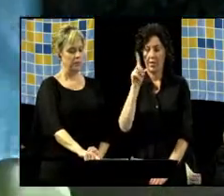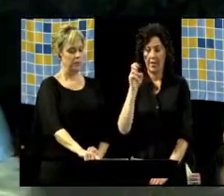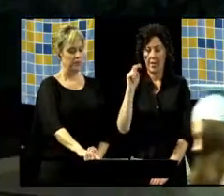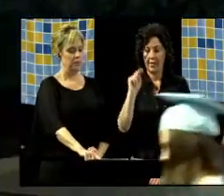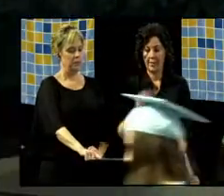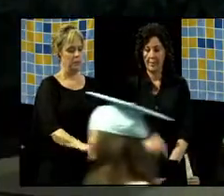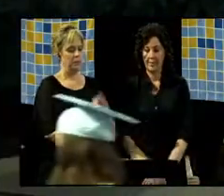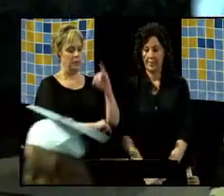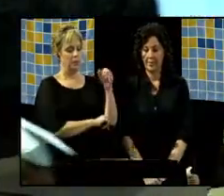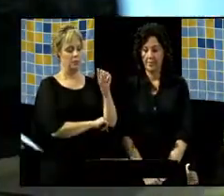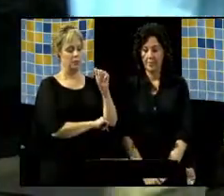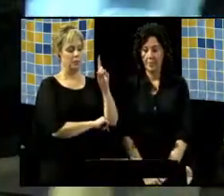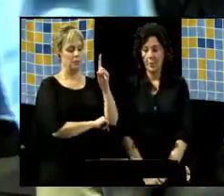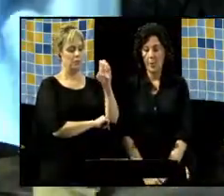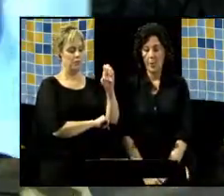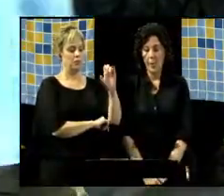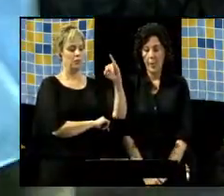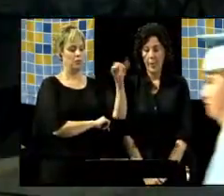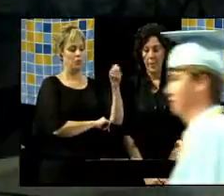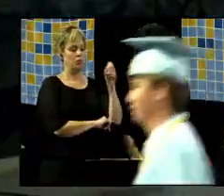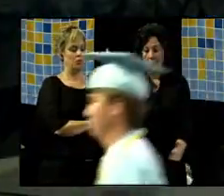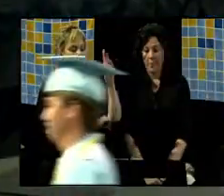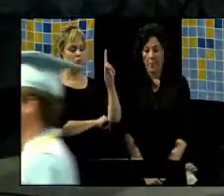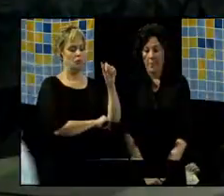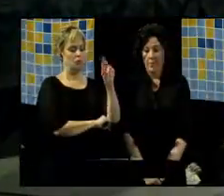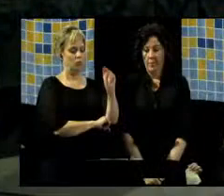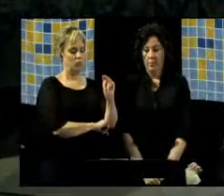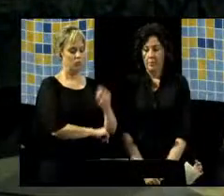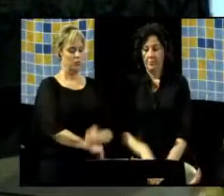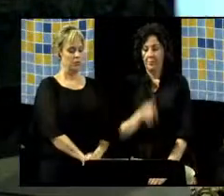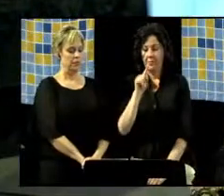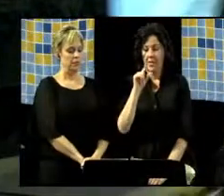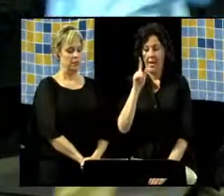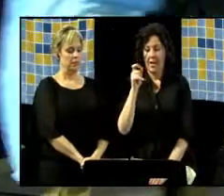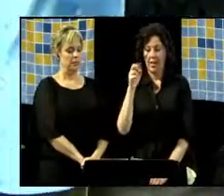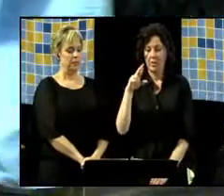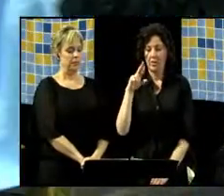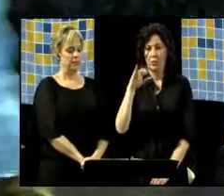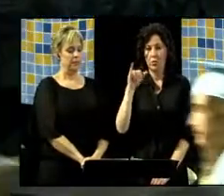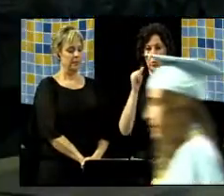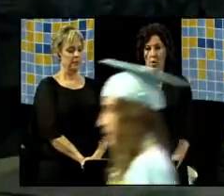Jade Savannah Jordan. Taylor Lake Jordan.